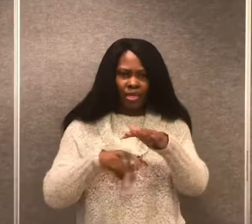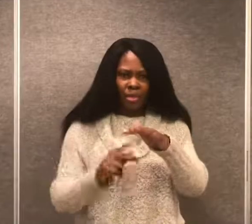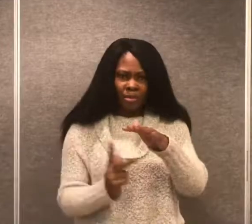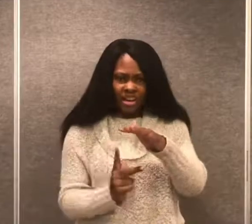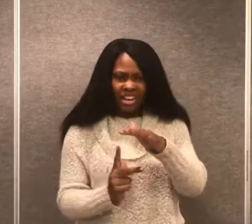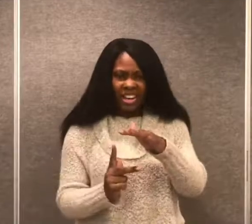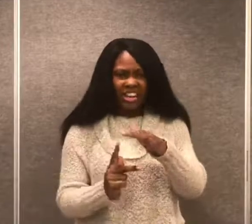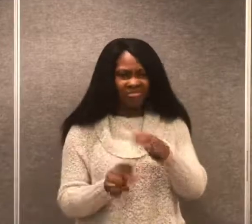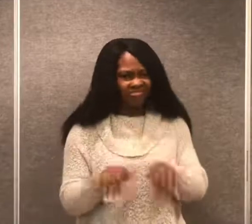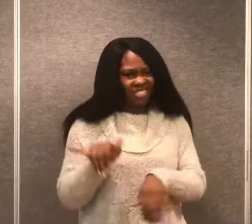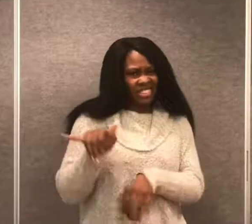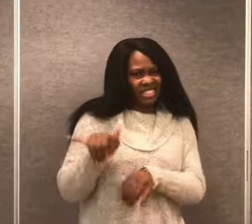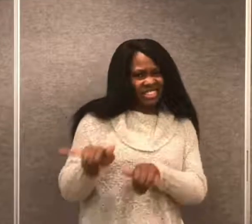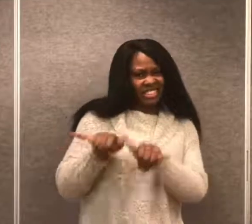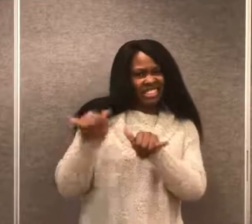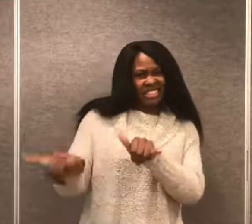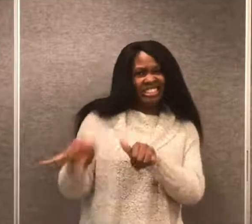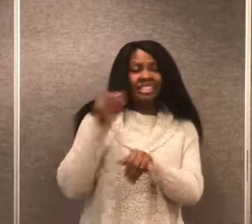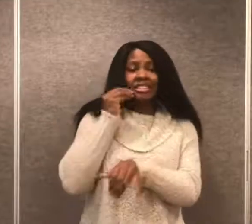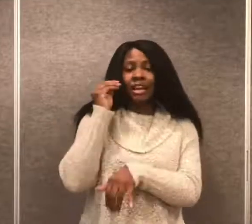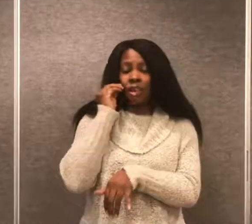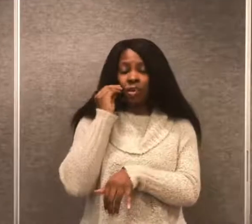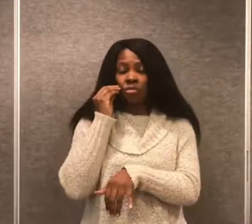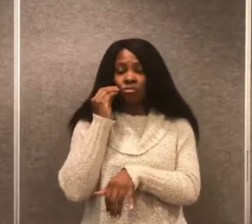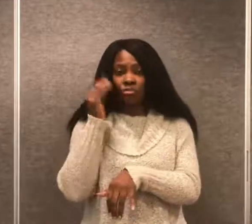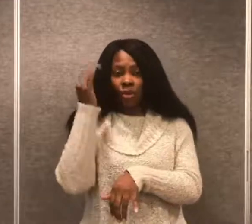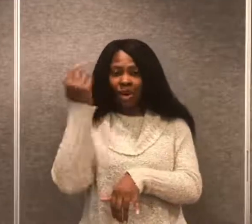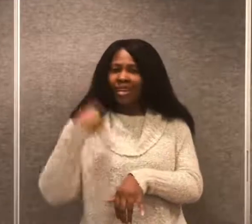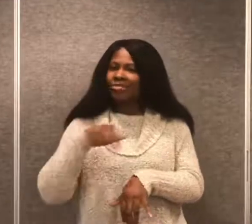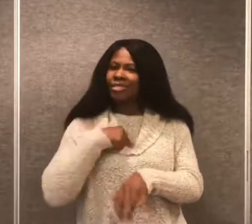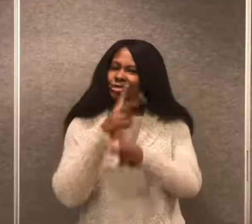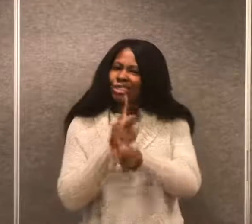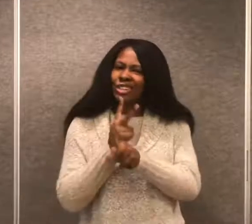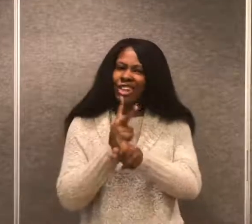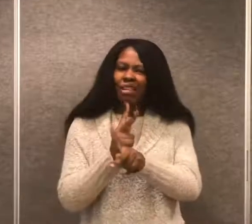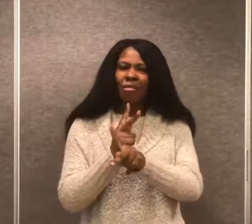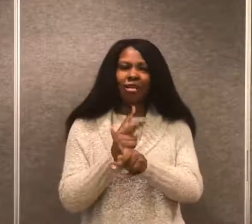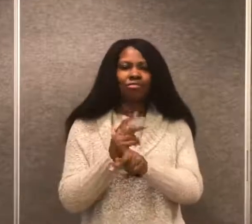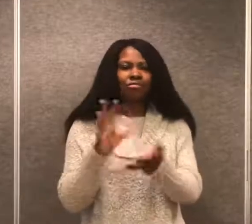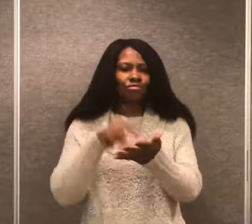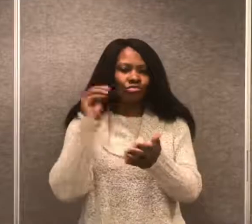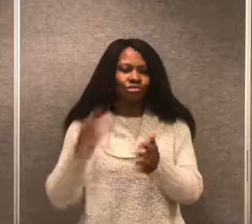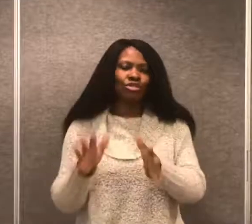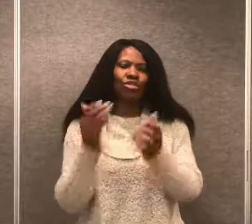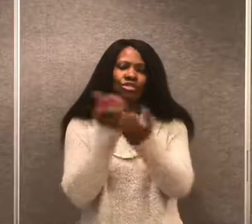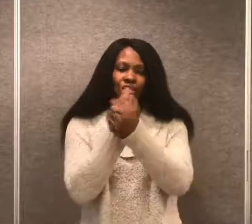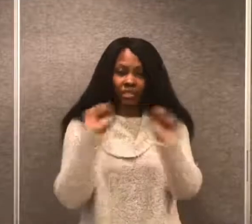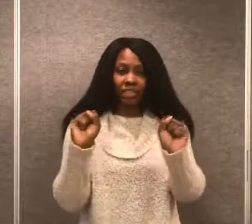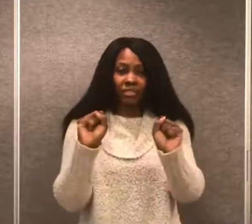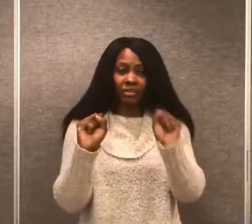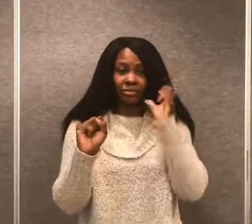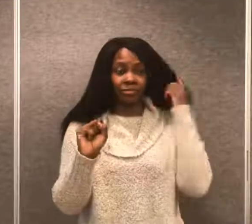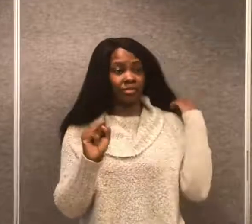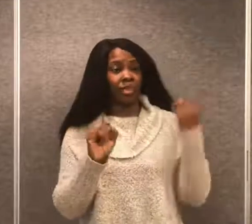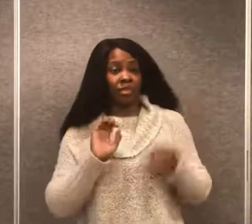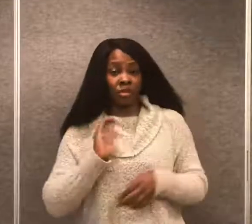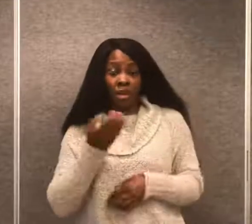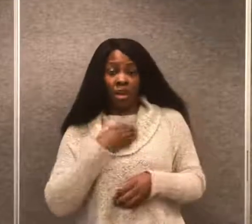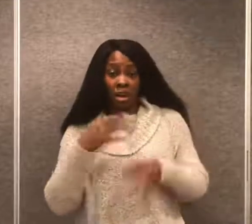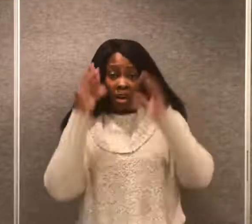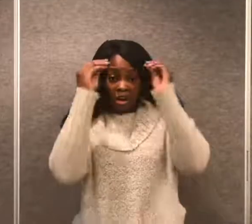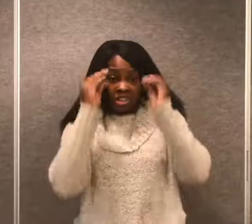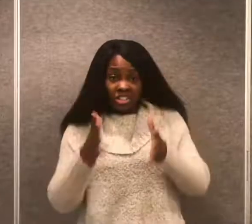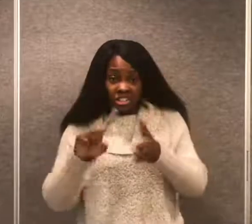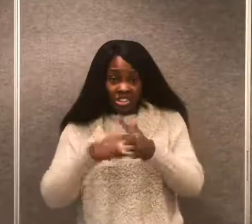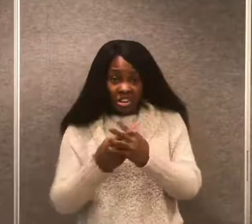as well for the safety of our students. So we truly care about the safety of our students. And we had the staff also. Our teachers started to come back to work October the